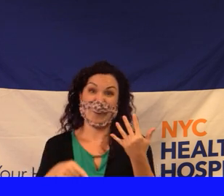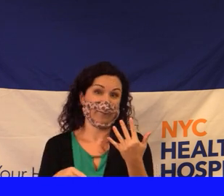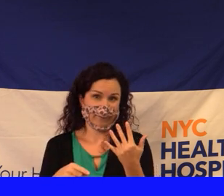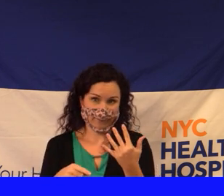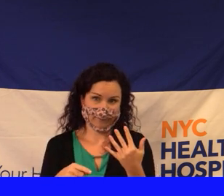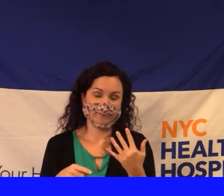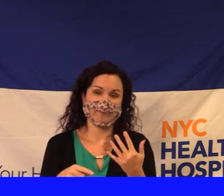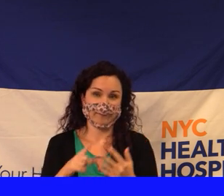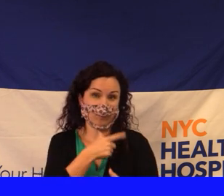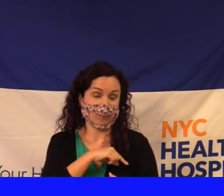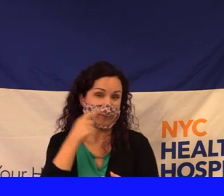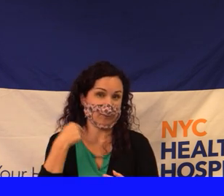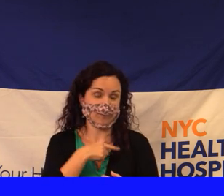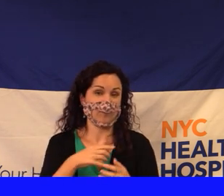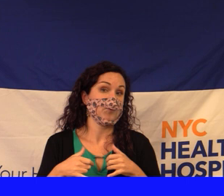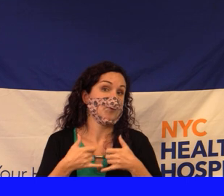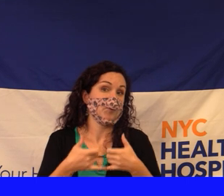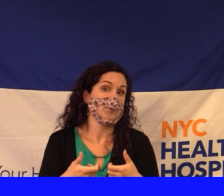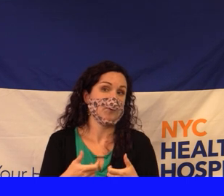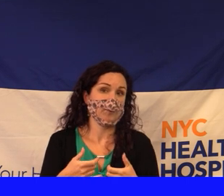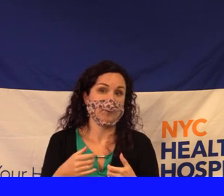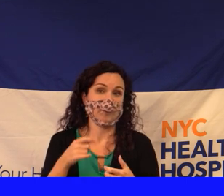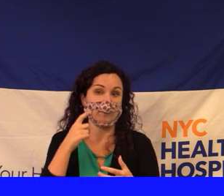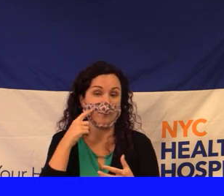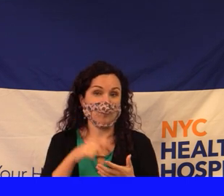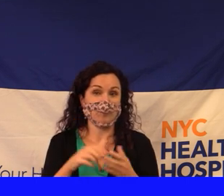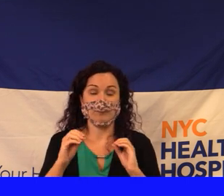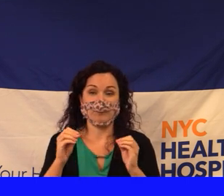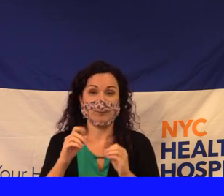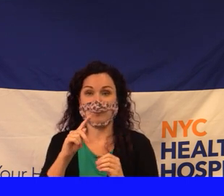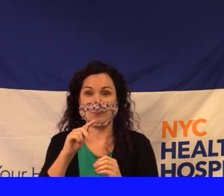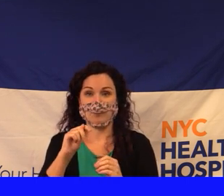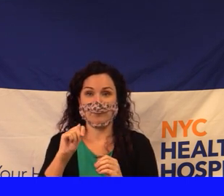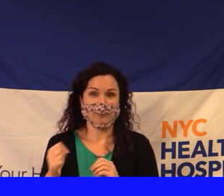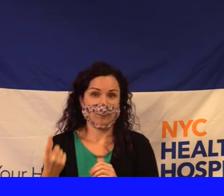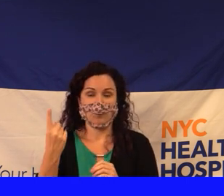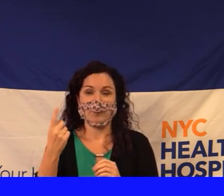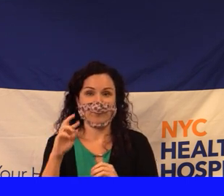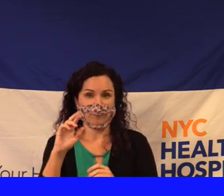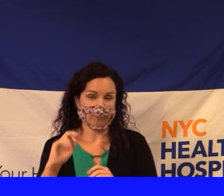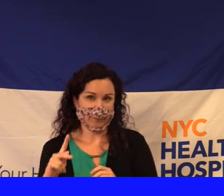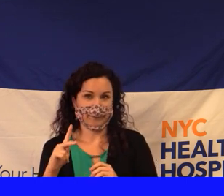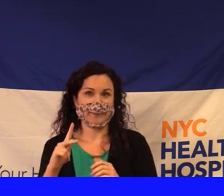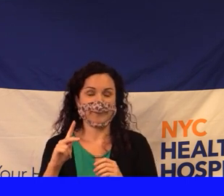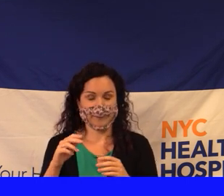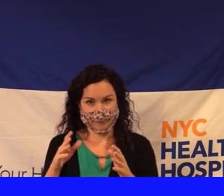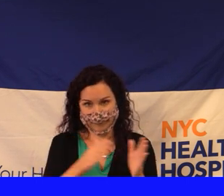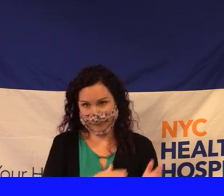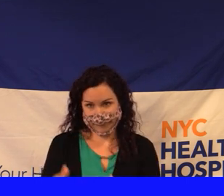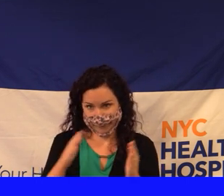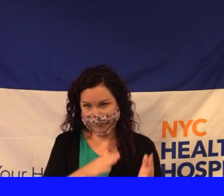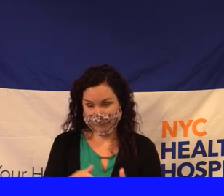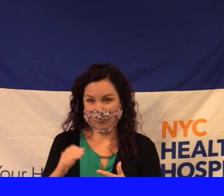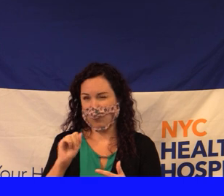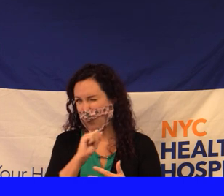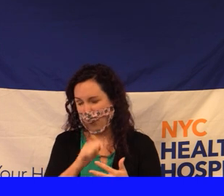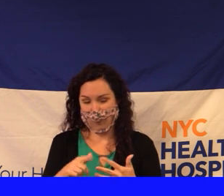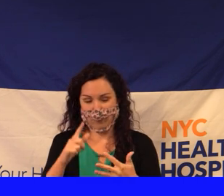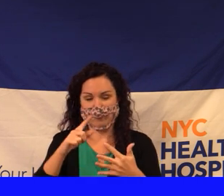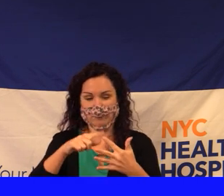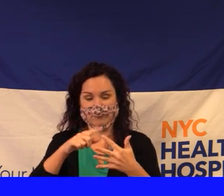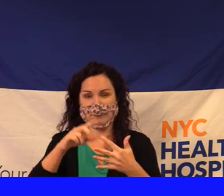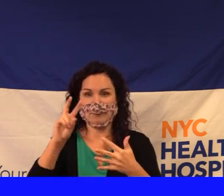reward. Of note, there were no tier 1 ranked plans. All plans ranked in tier 2 and